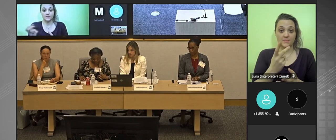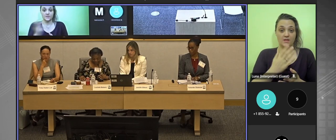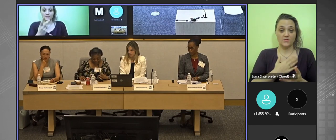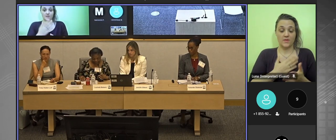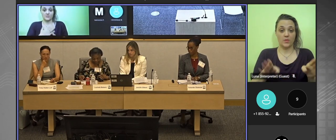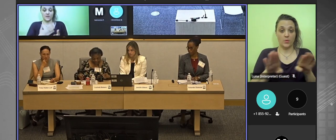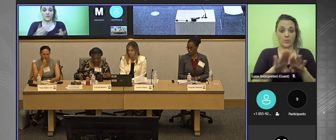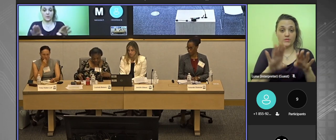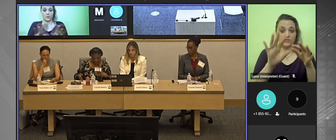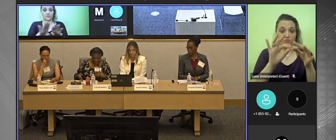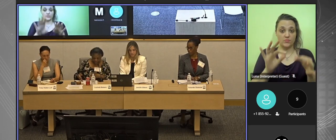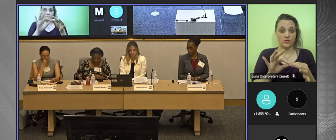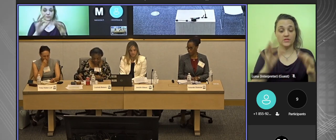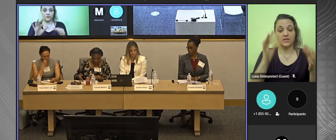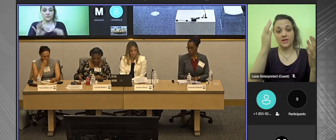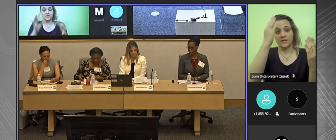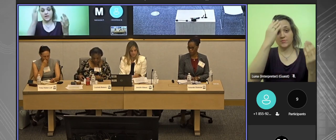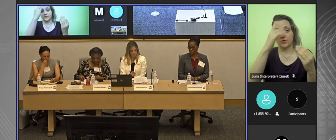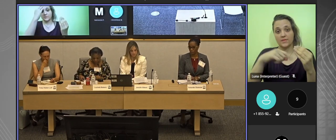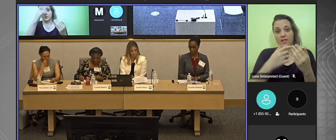To get back to my closing remarks,